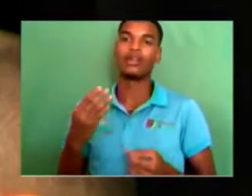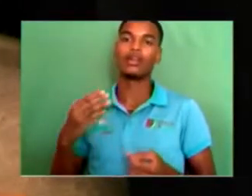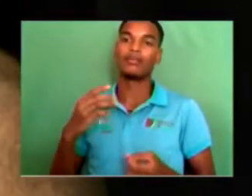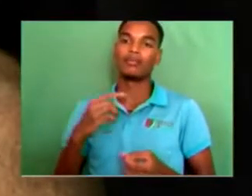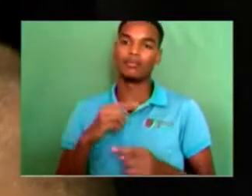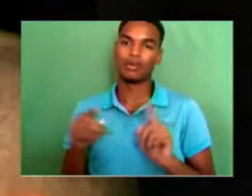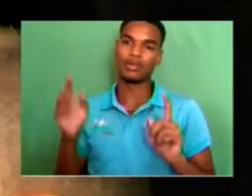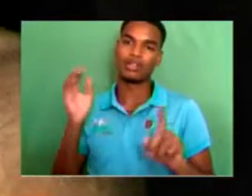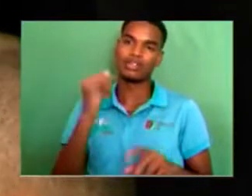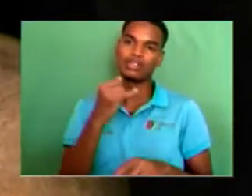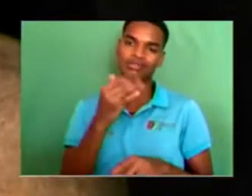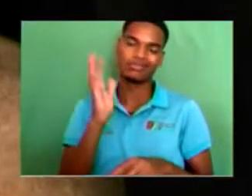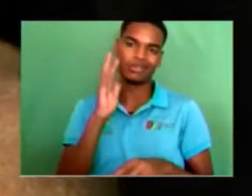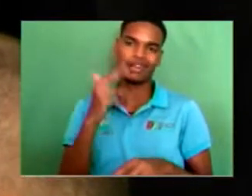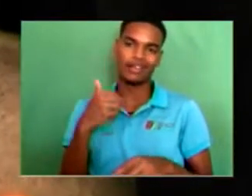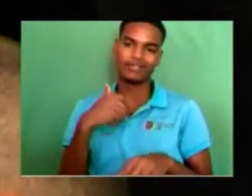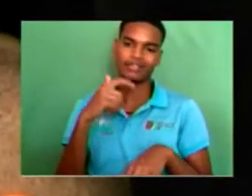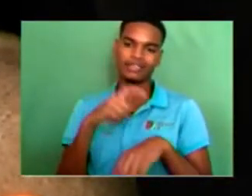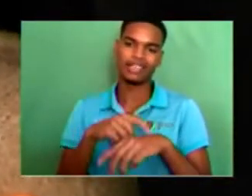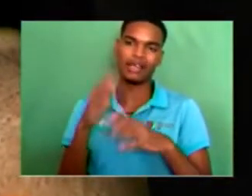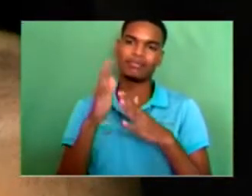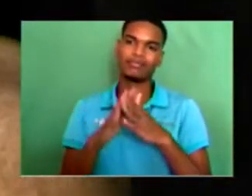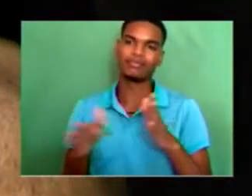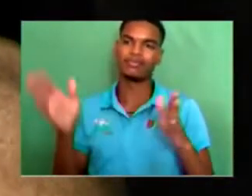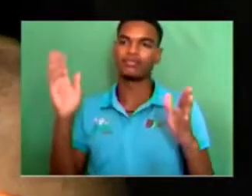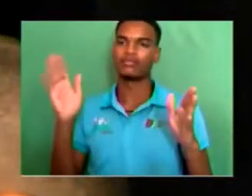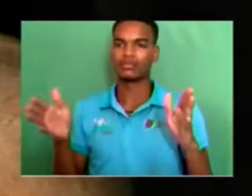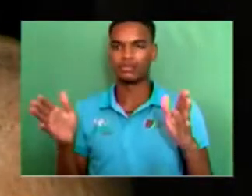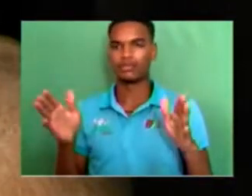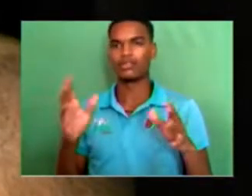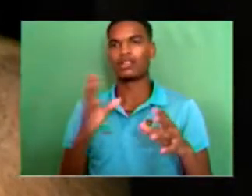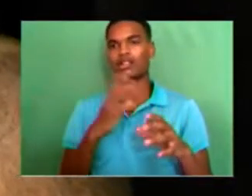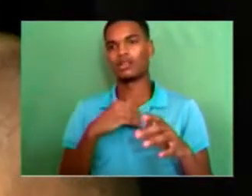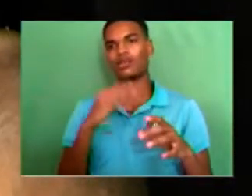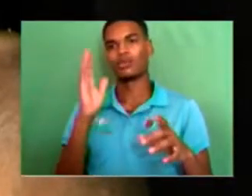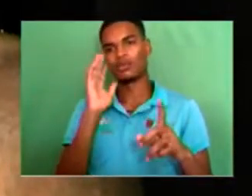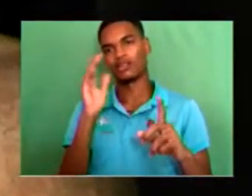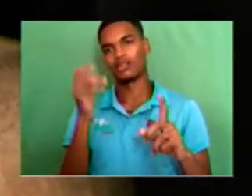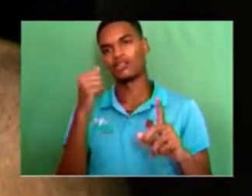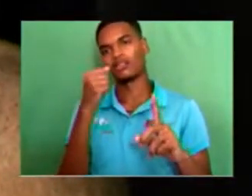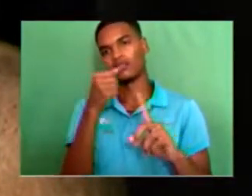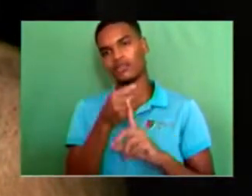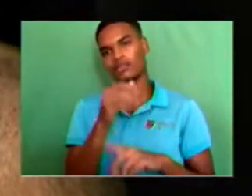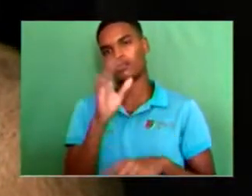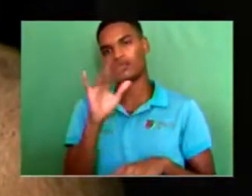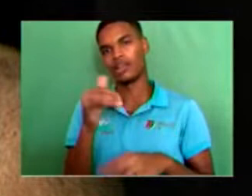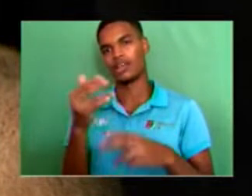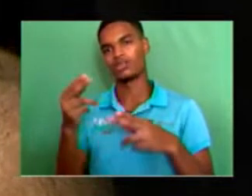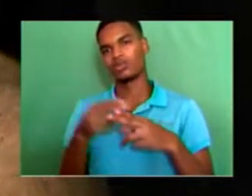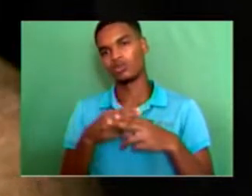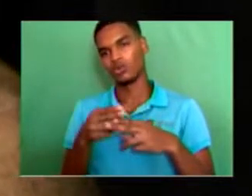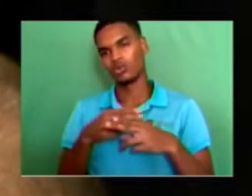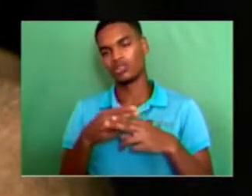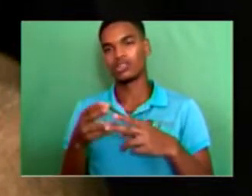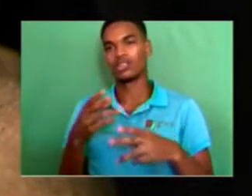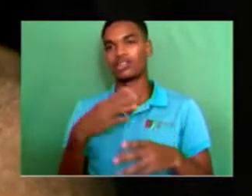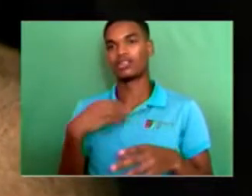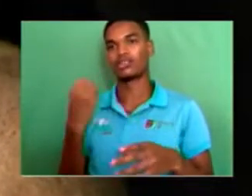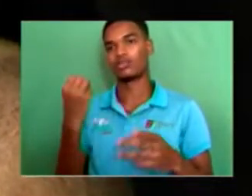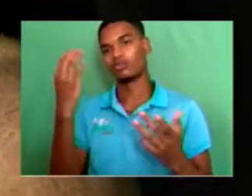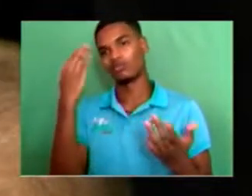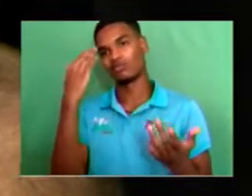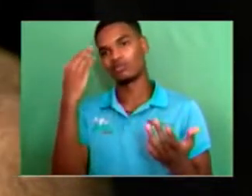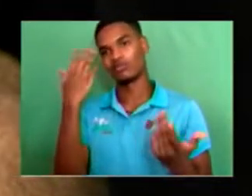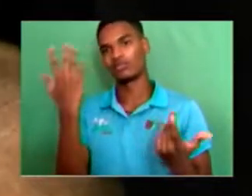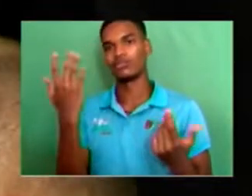is a time frame there that still is going to be affected by silicon shortages. And so no time like the present to get